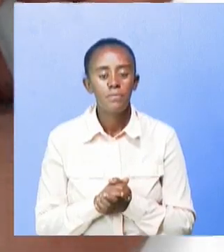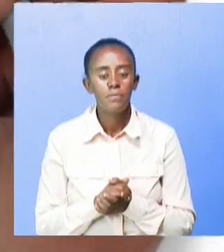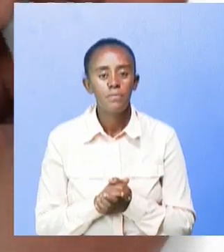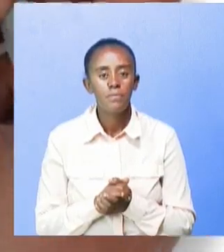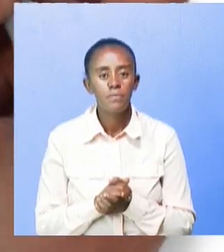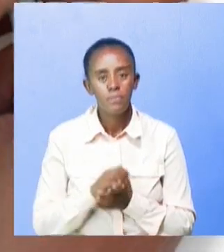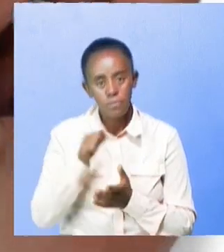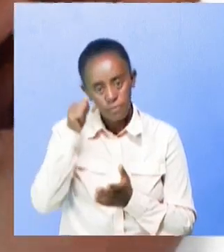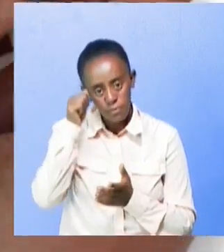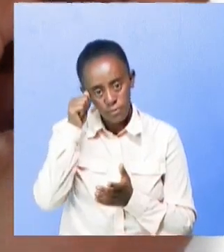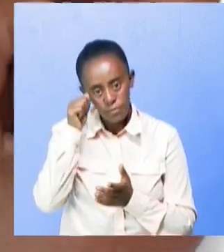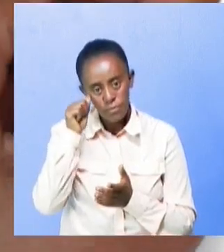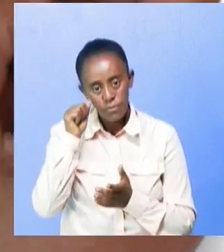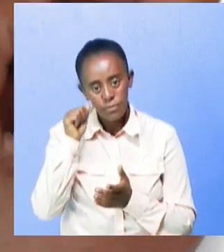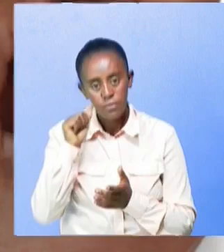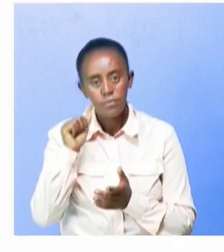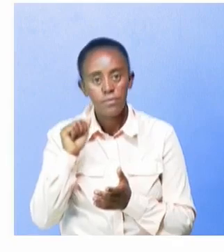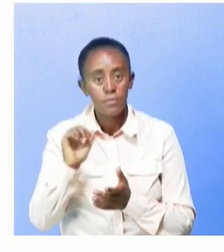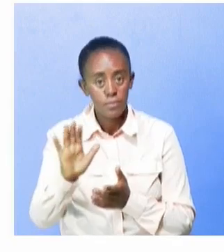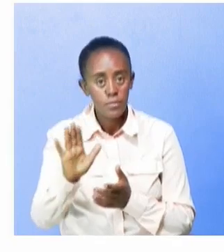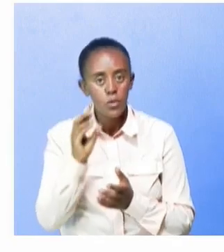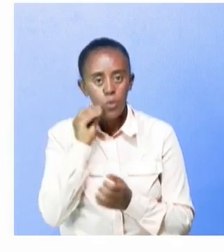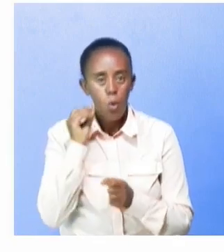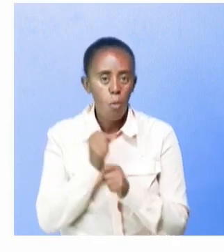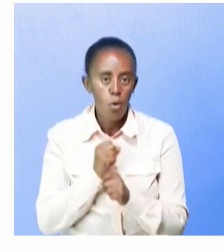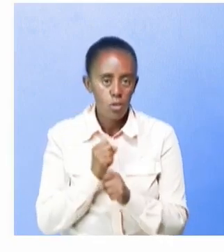his homework.